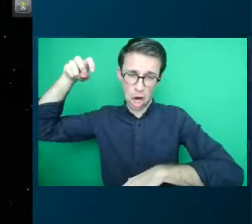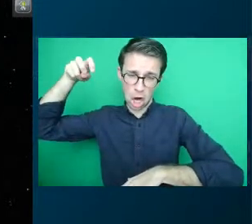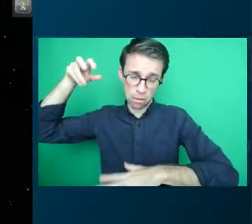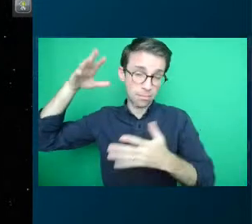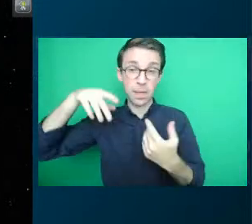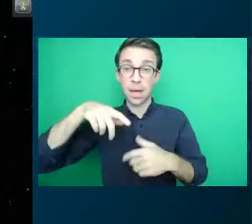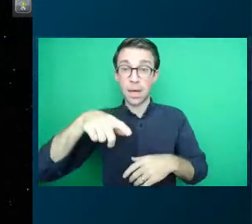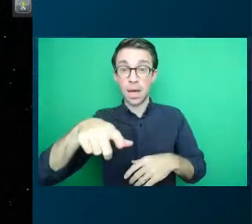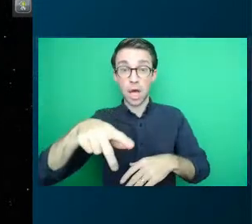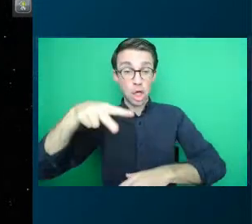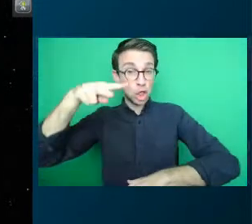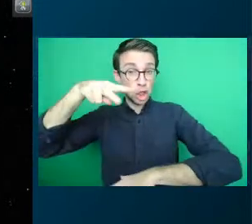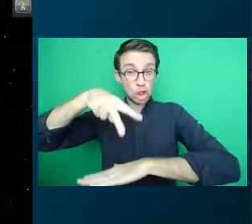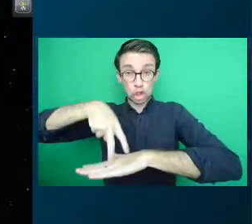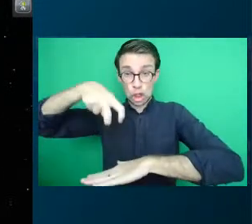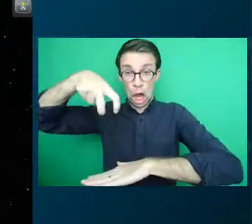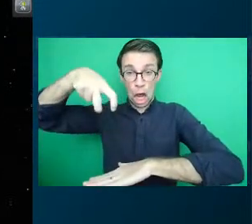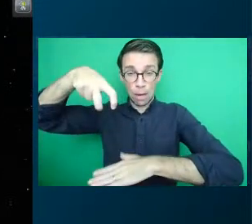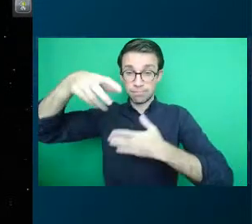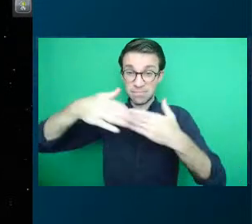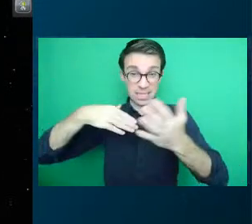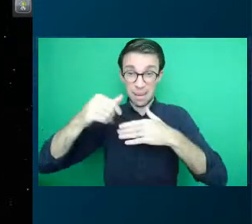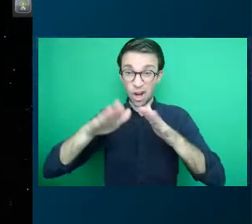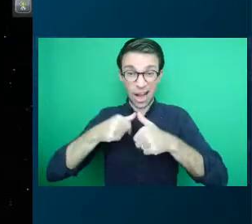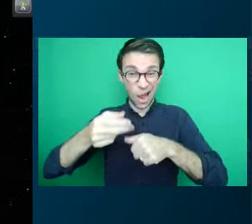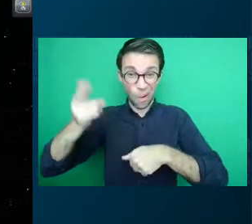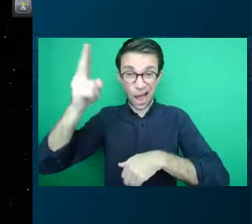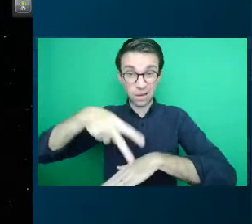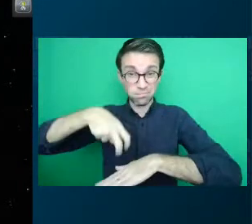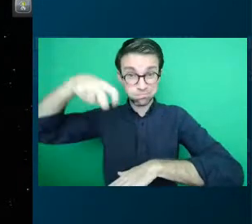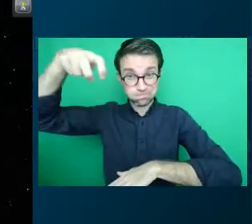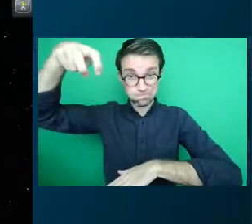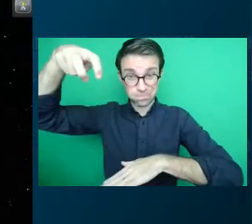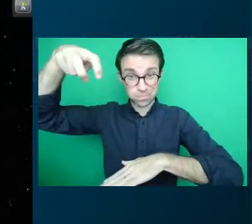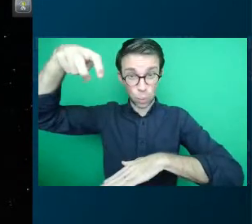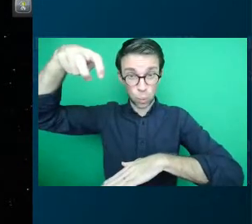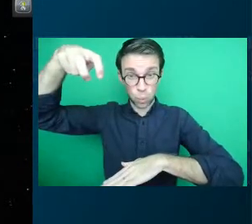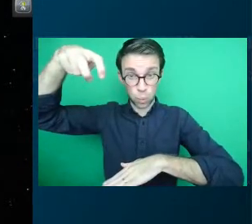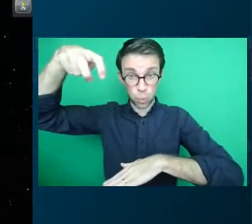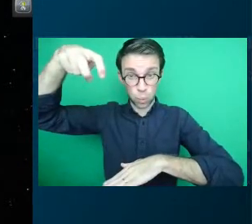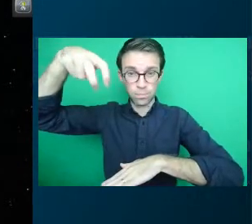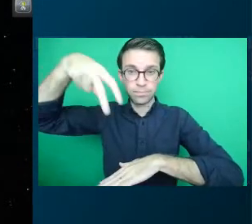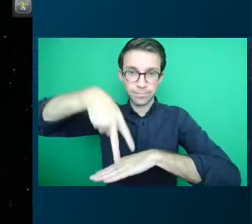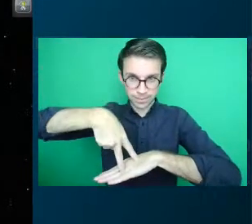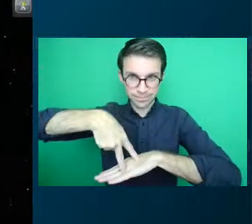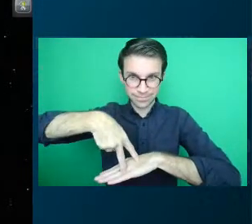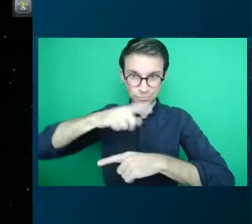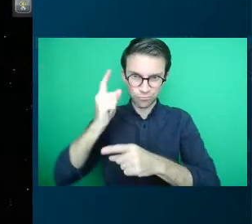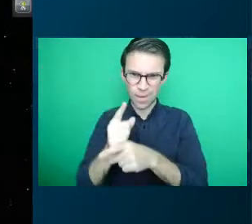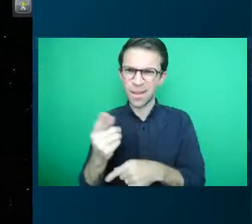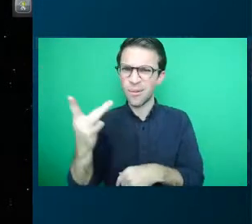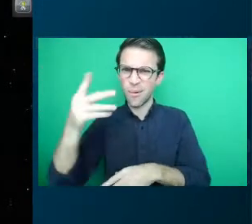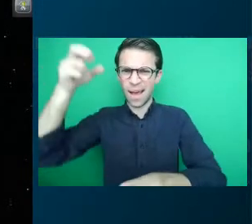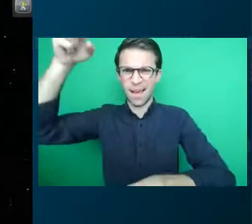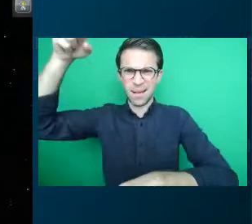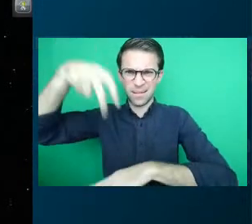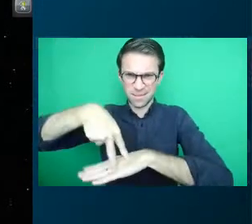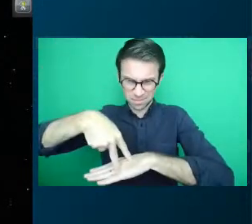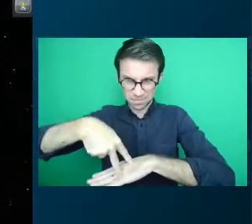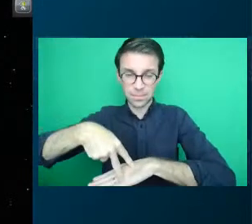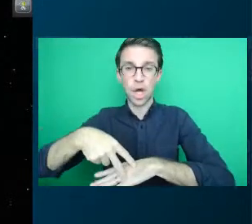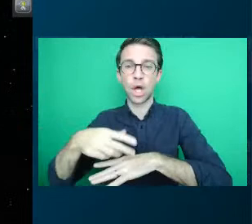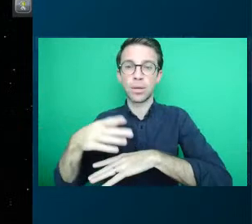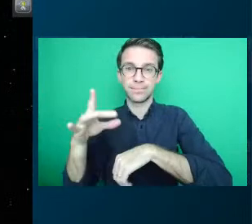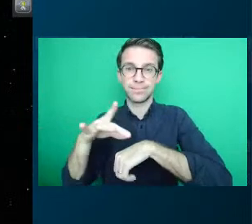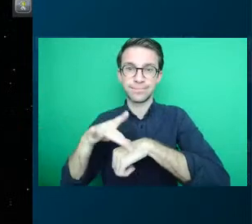right? But no matter how high you jump, what's going to happen? You're going to come back down again. What makes you come back down? Gravity.